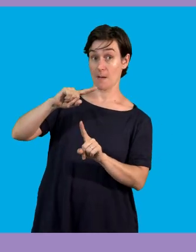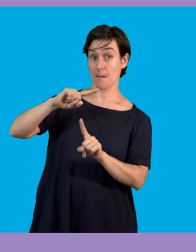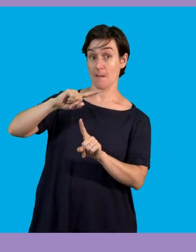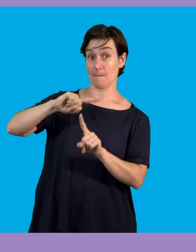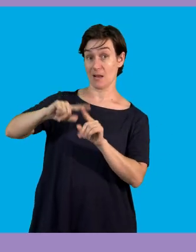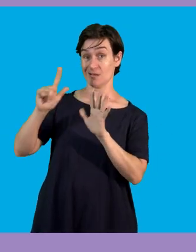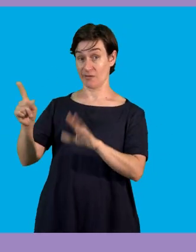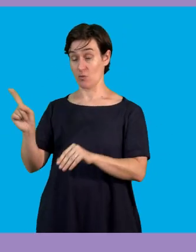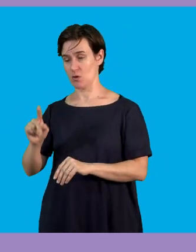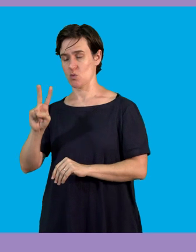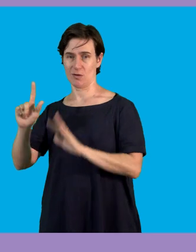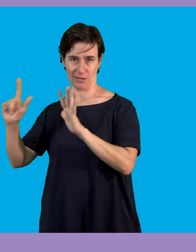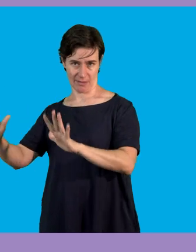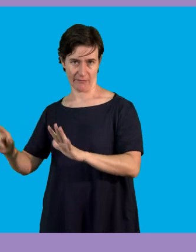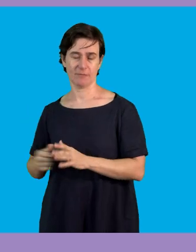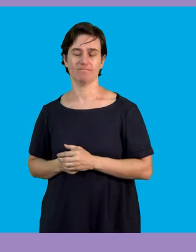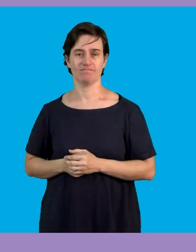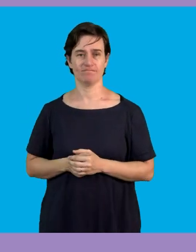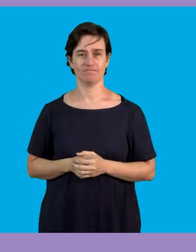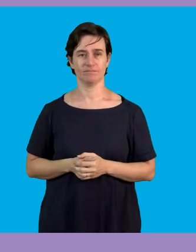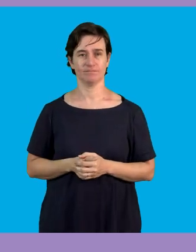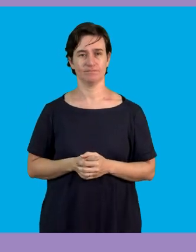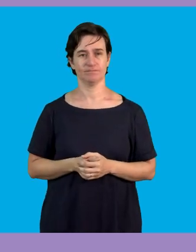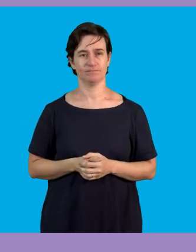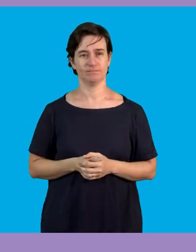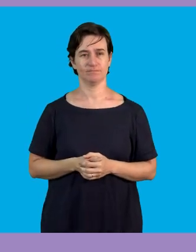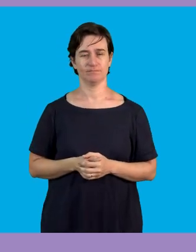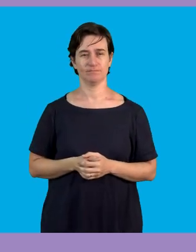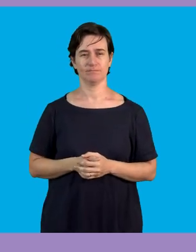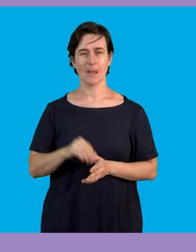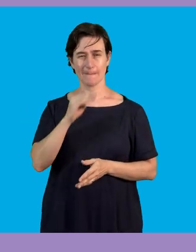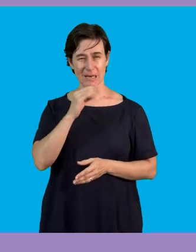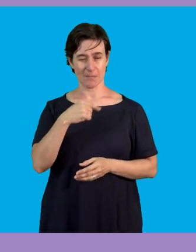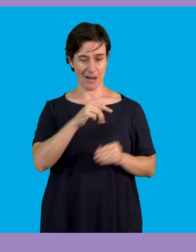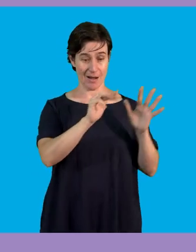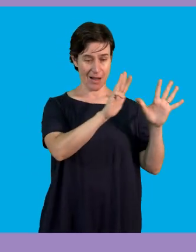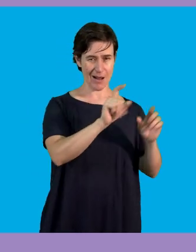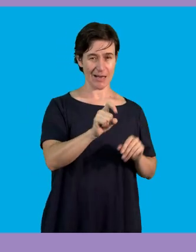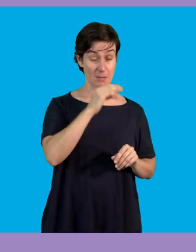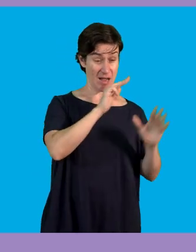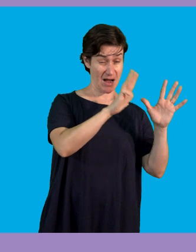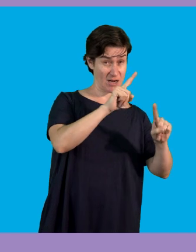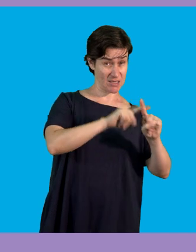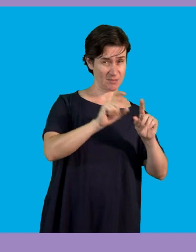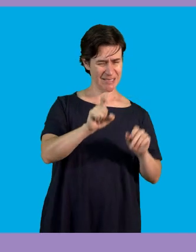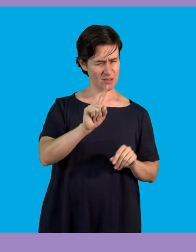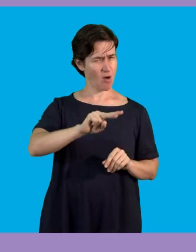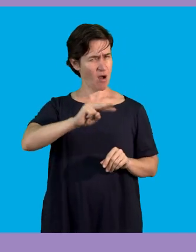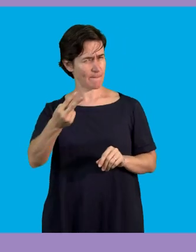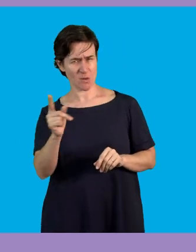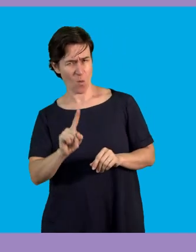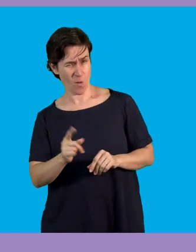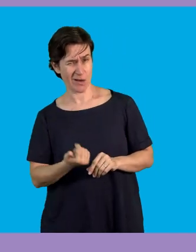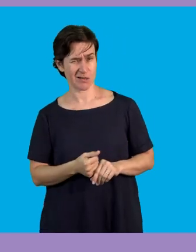plus 7 is 27 on the right. And then we are now looking for the multiplicative inverse of 9,